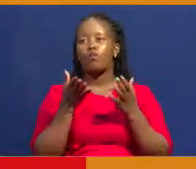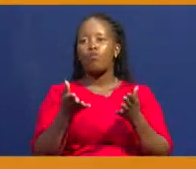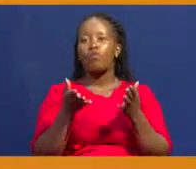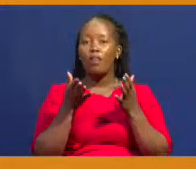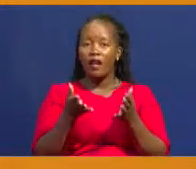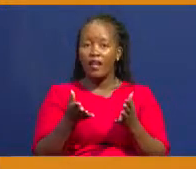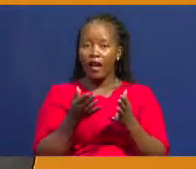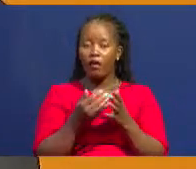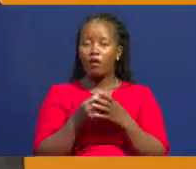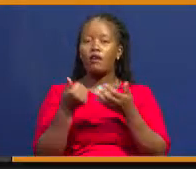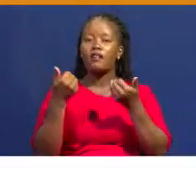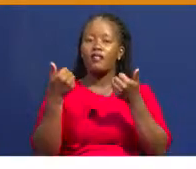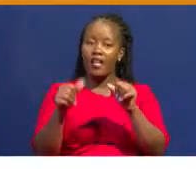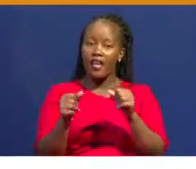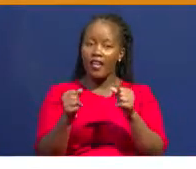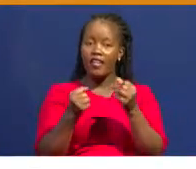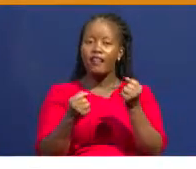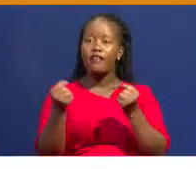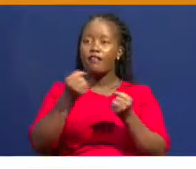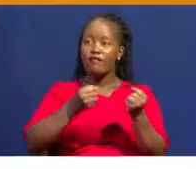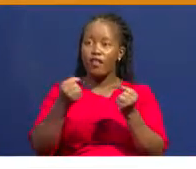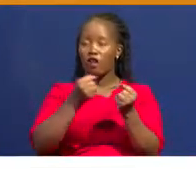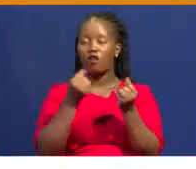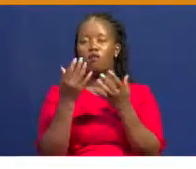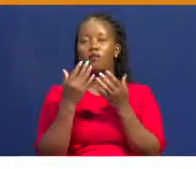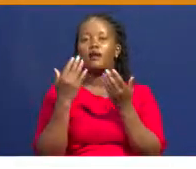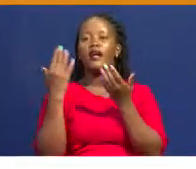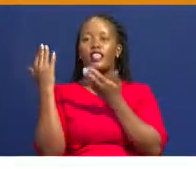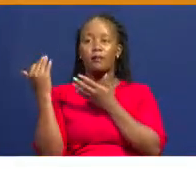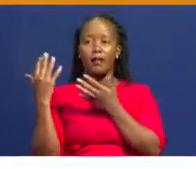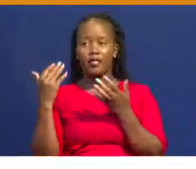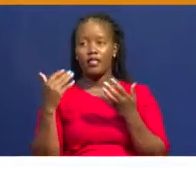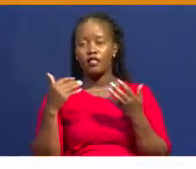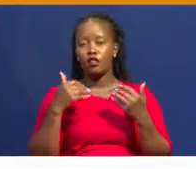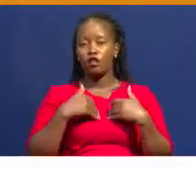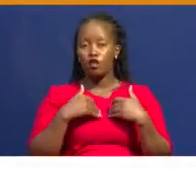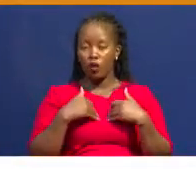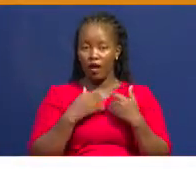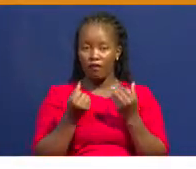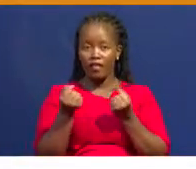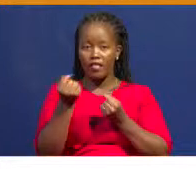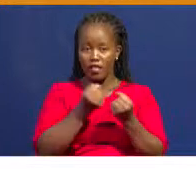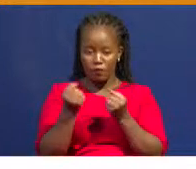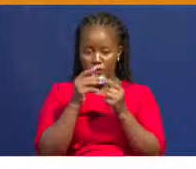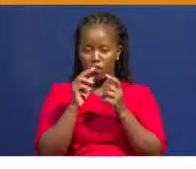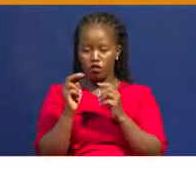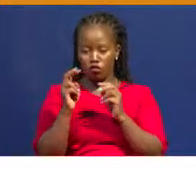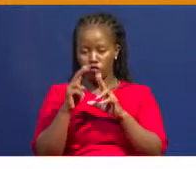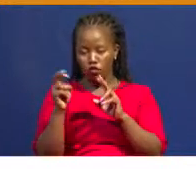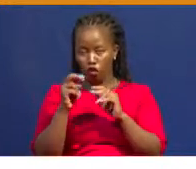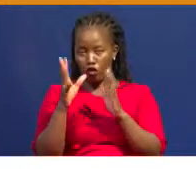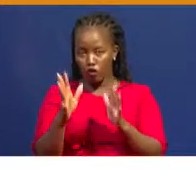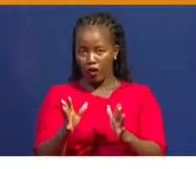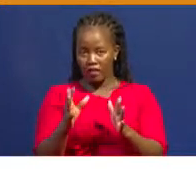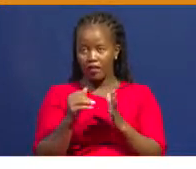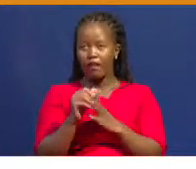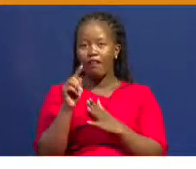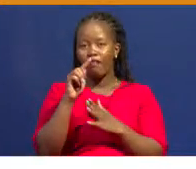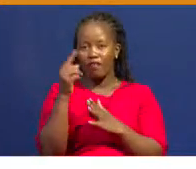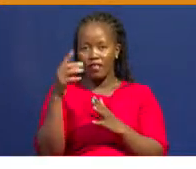any vehicle which is supposed to be fitted with a speed limiter cannot pass through inspection if it is not